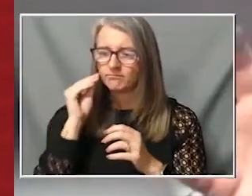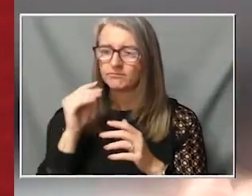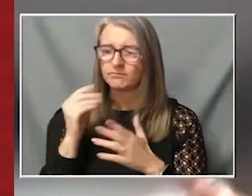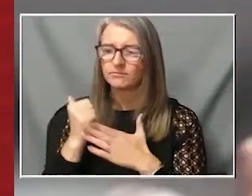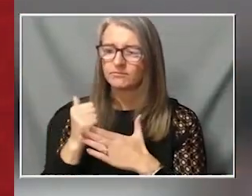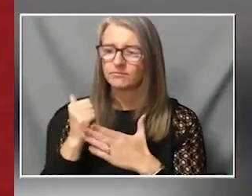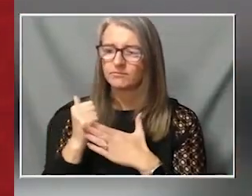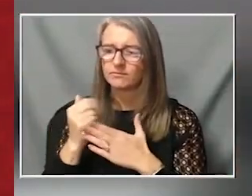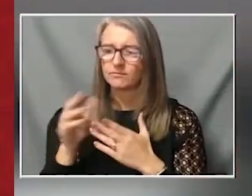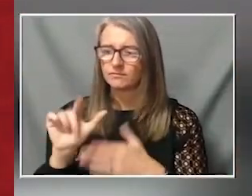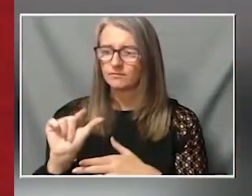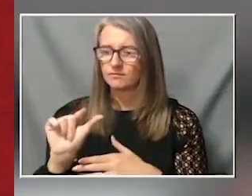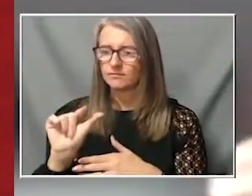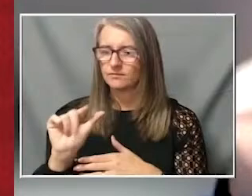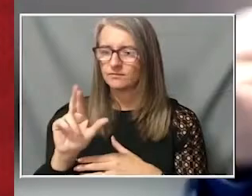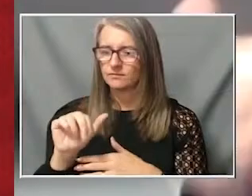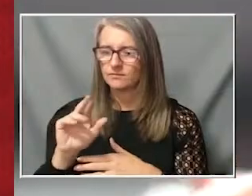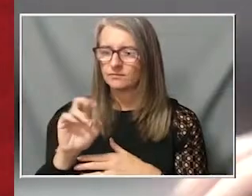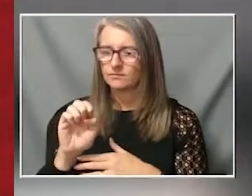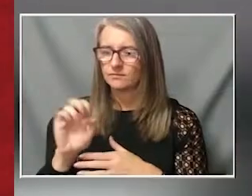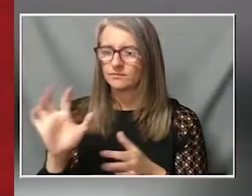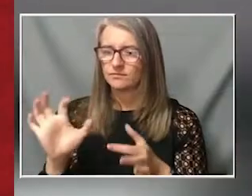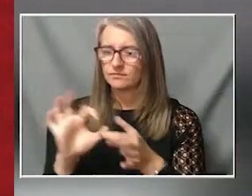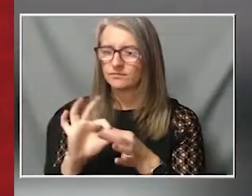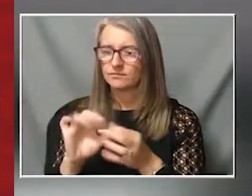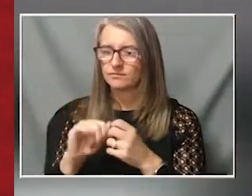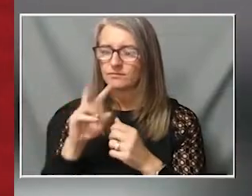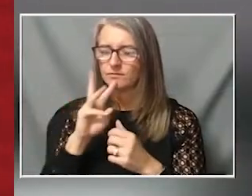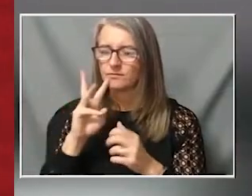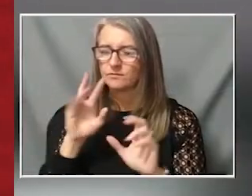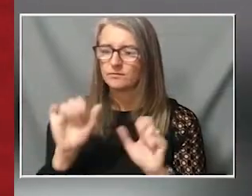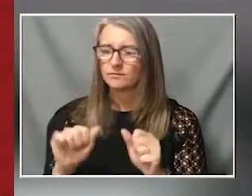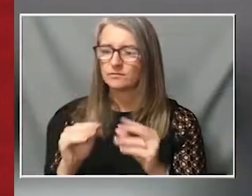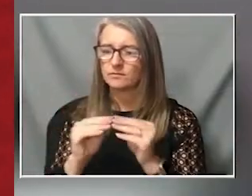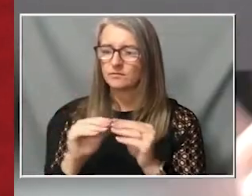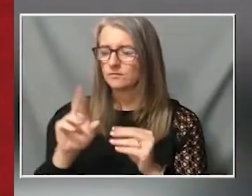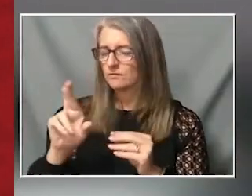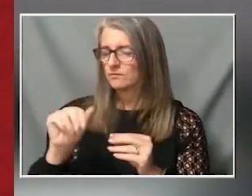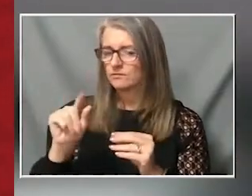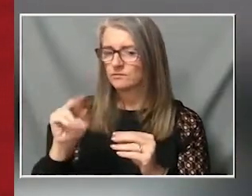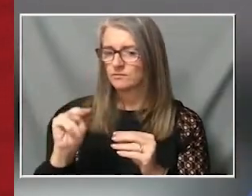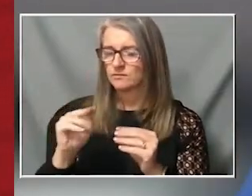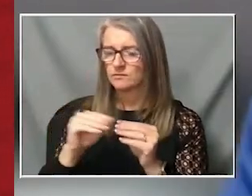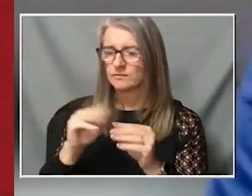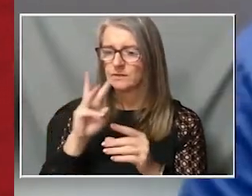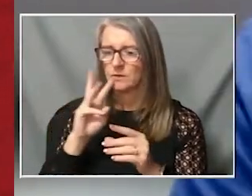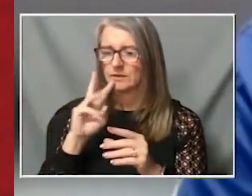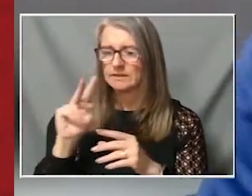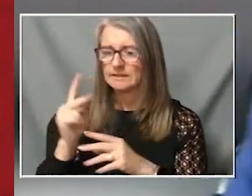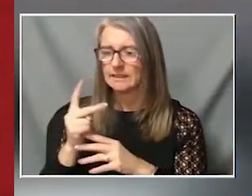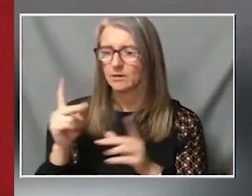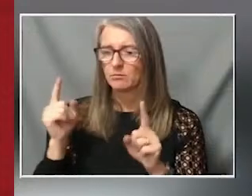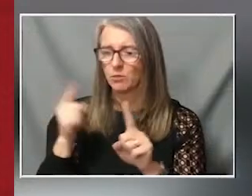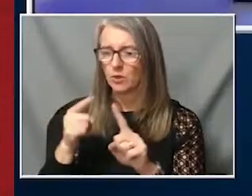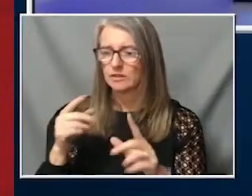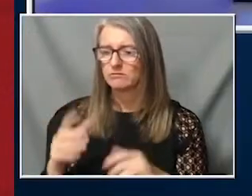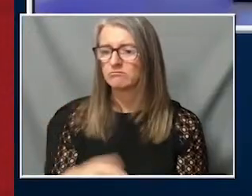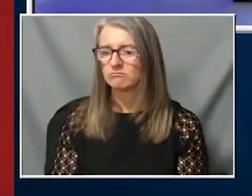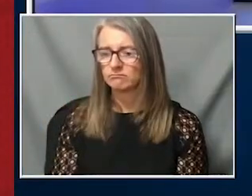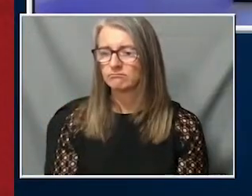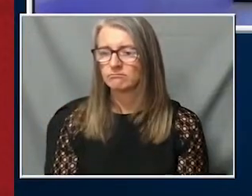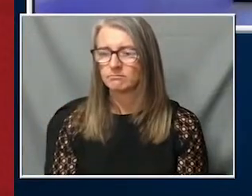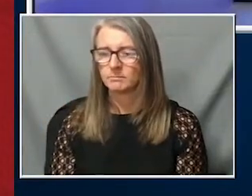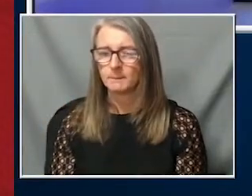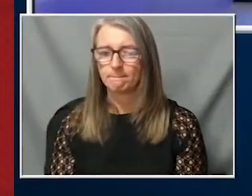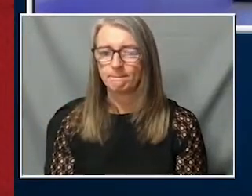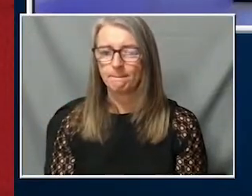substantive amounts of granite to get to the water can potentially have enough radon in that water to act as a secondary point source. I want to